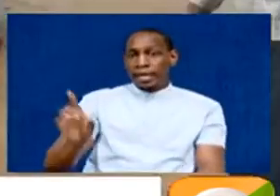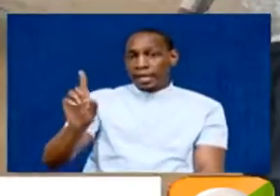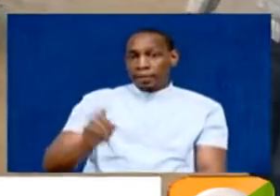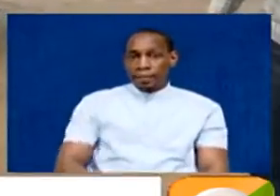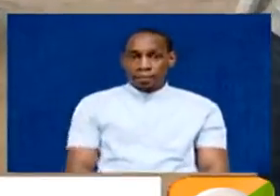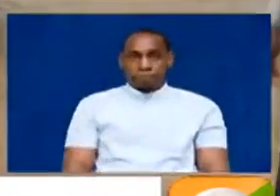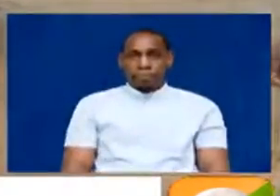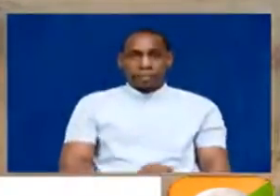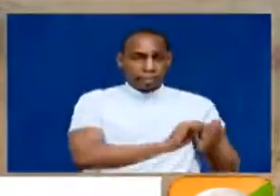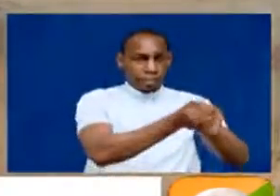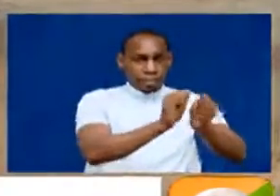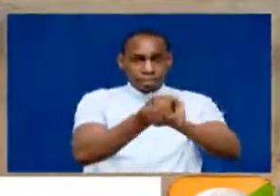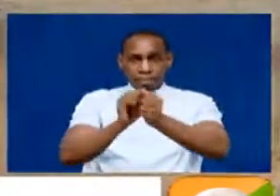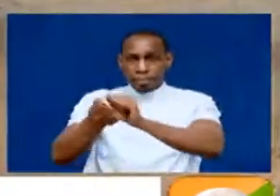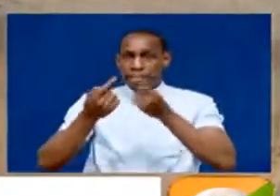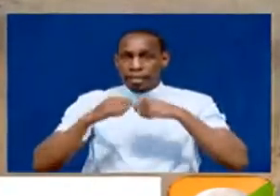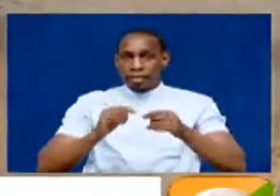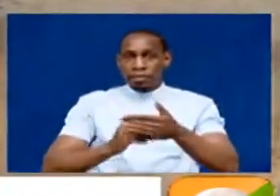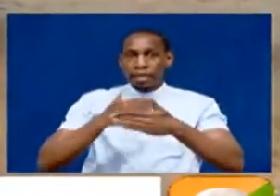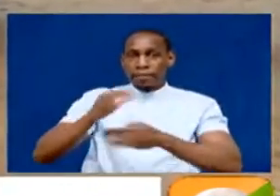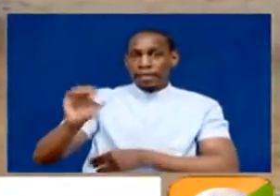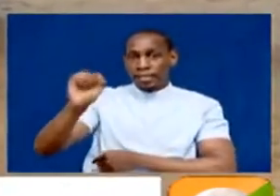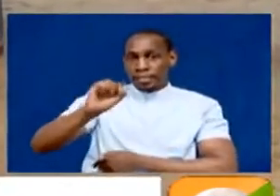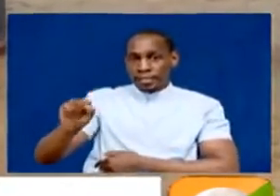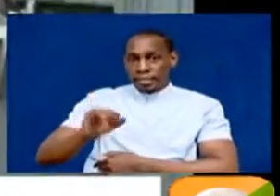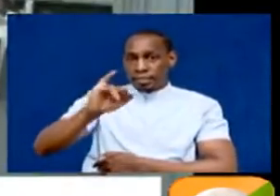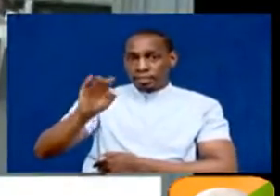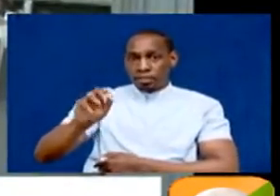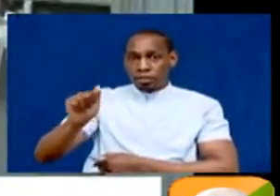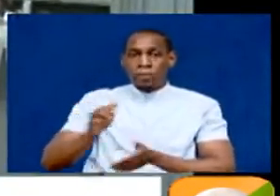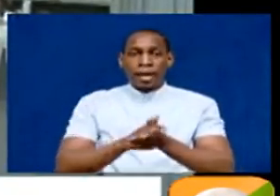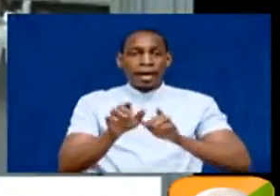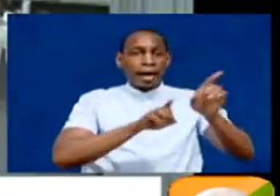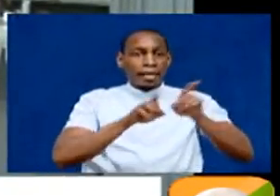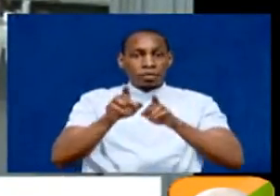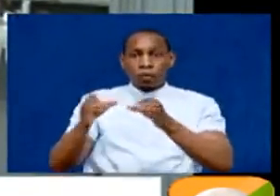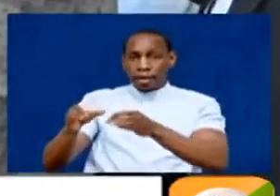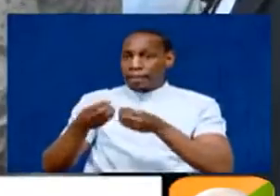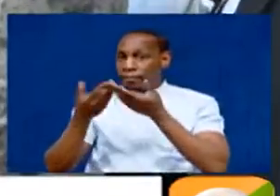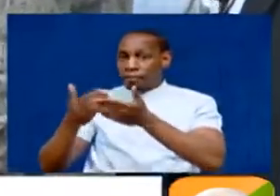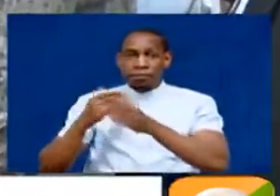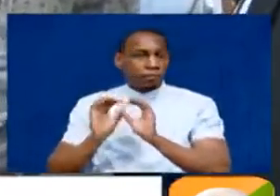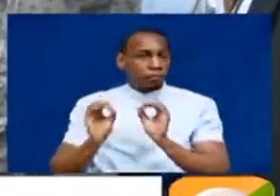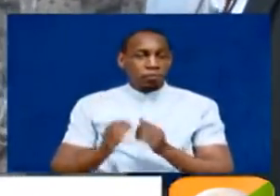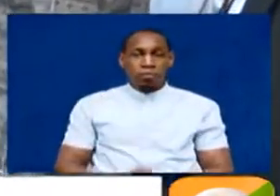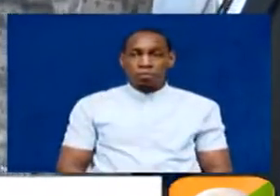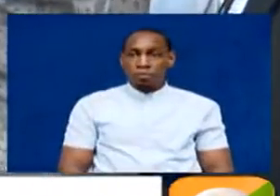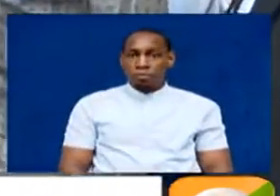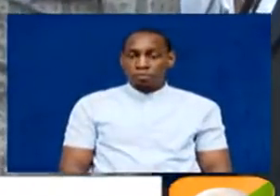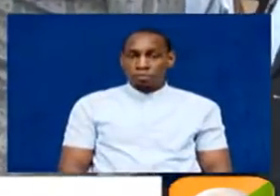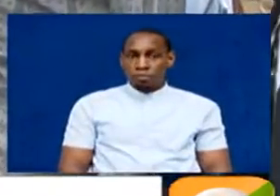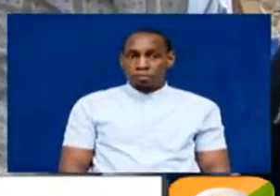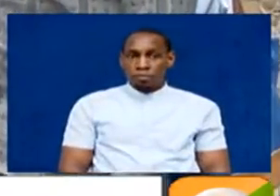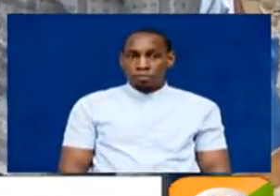Nairobi. The changes were announced after CS Monica Juma paid the company a surprise visit. You're not telling me